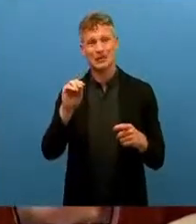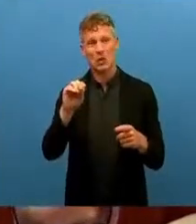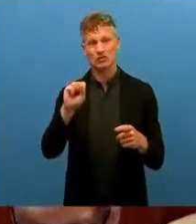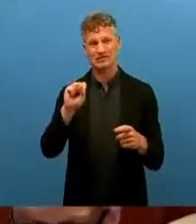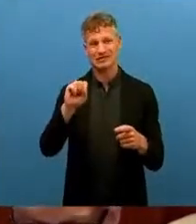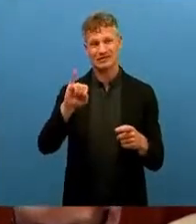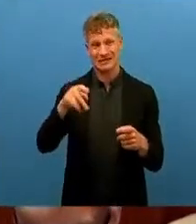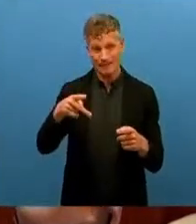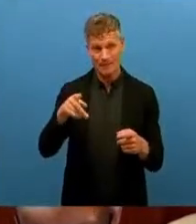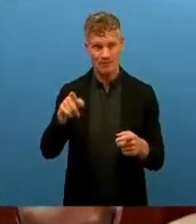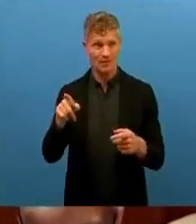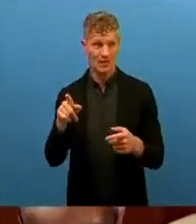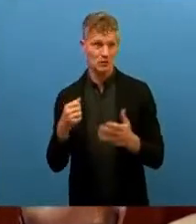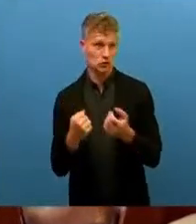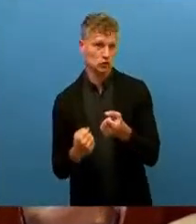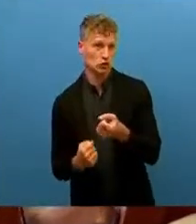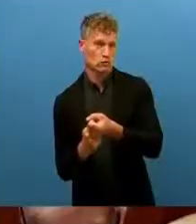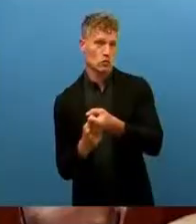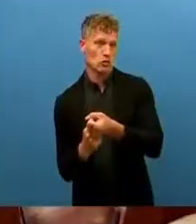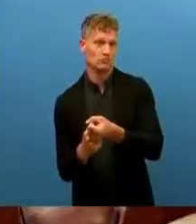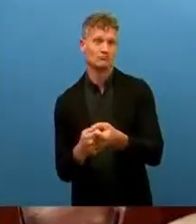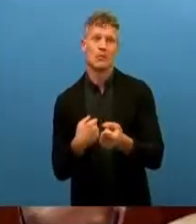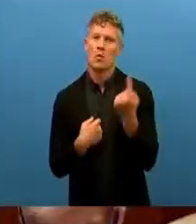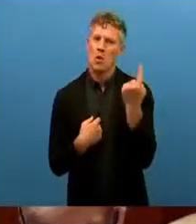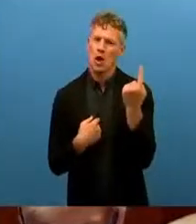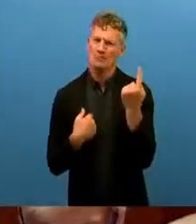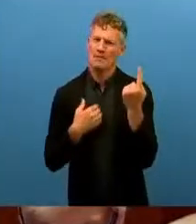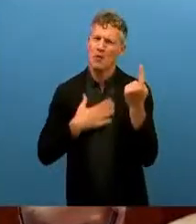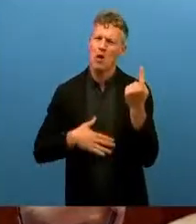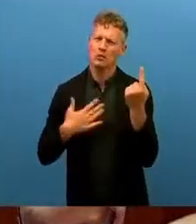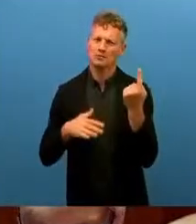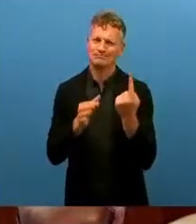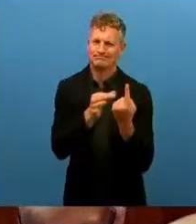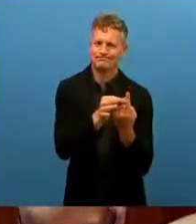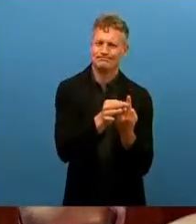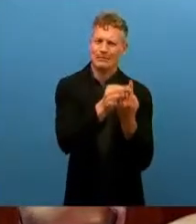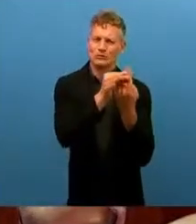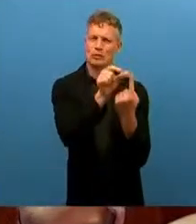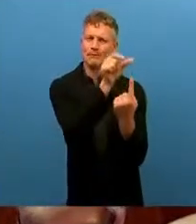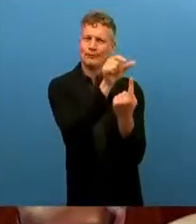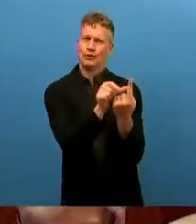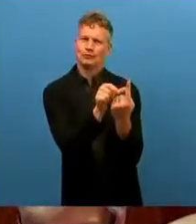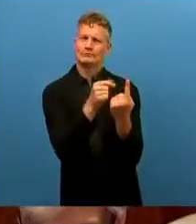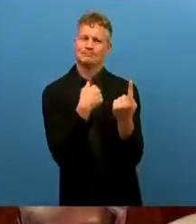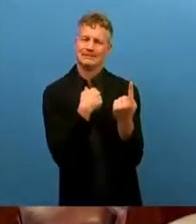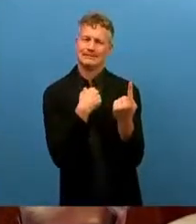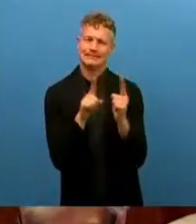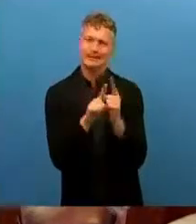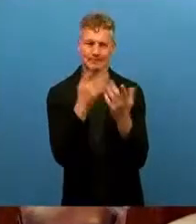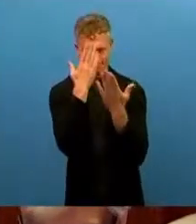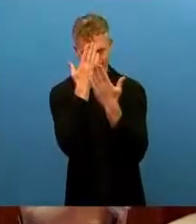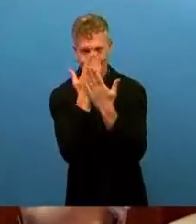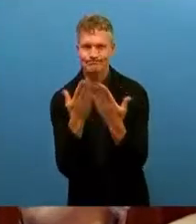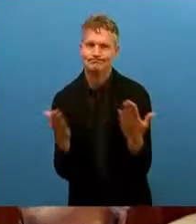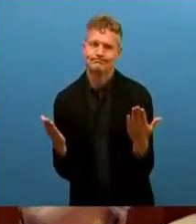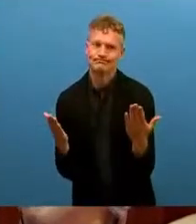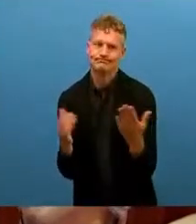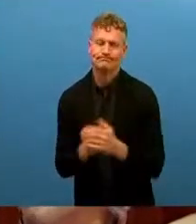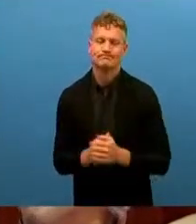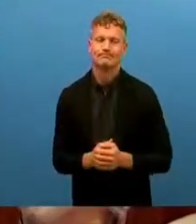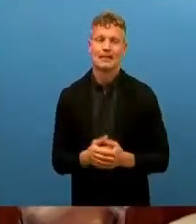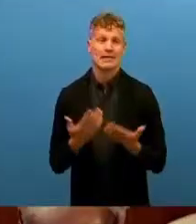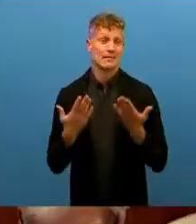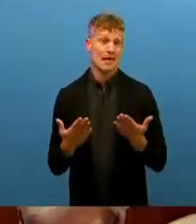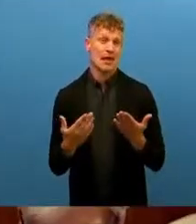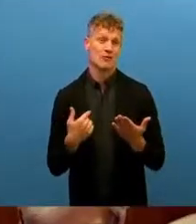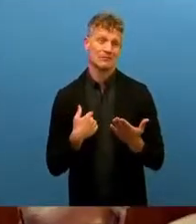Madam Chair, I want to highlight a special individual that I think this is part of the recognition as well. I take this